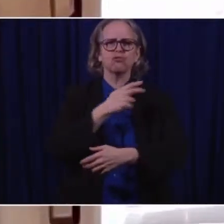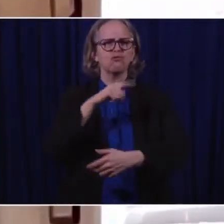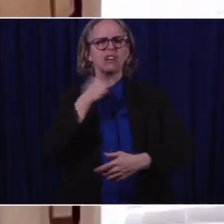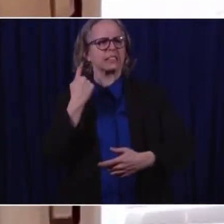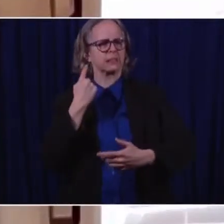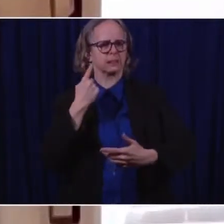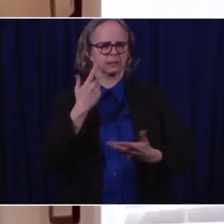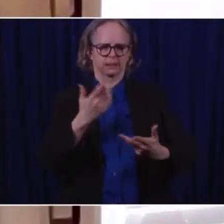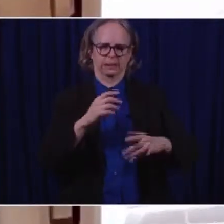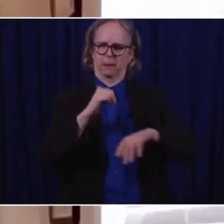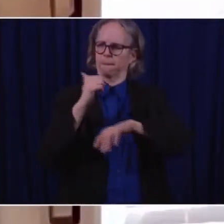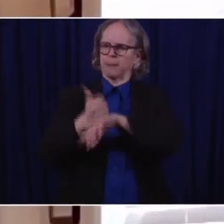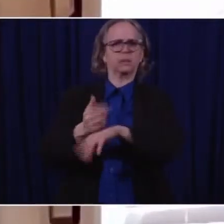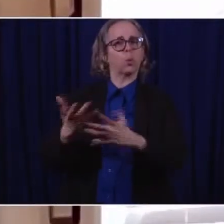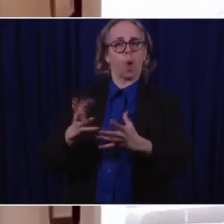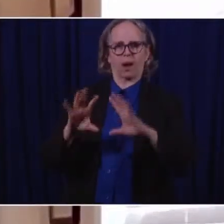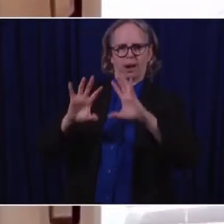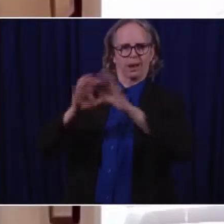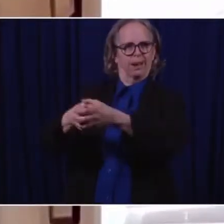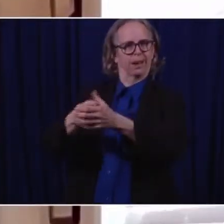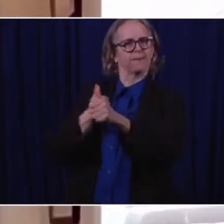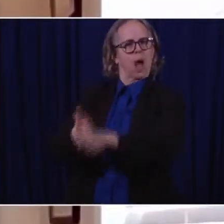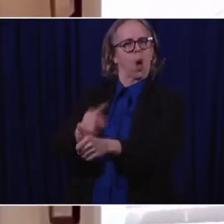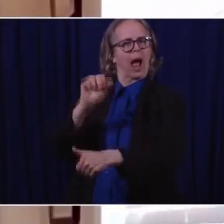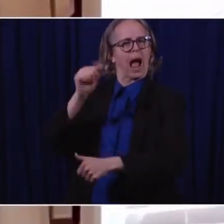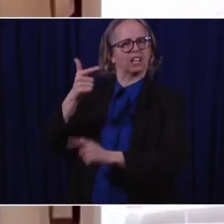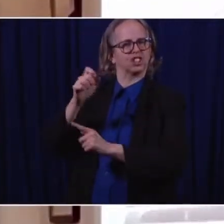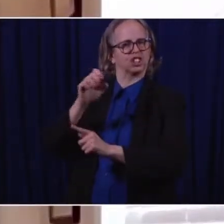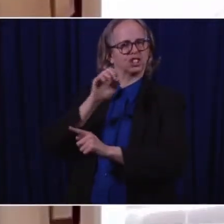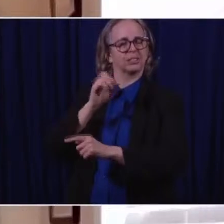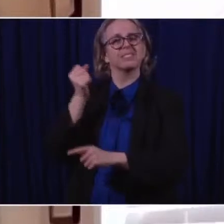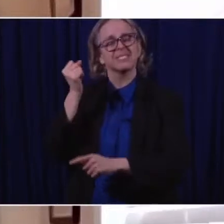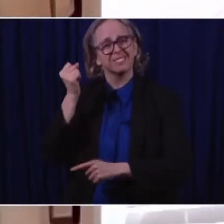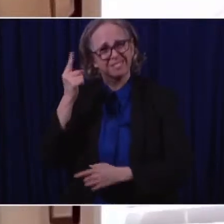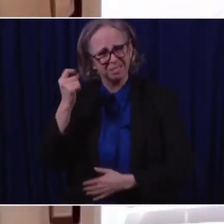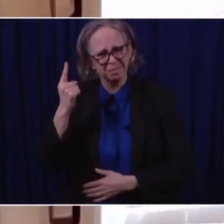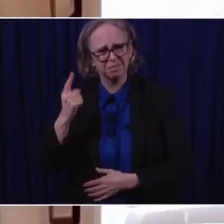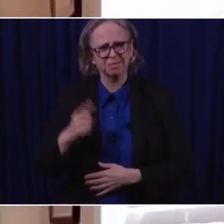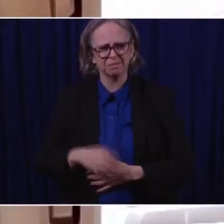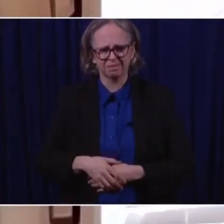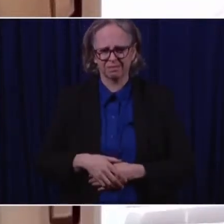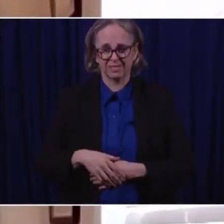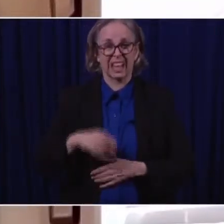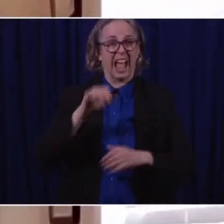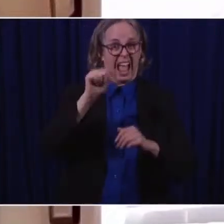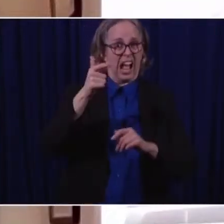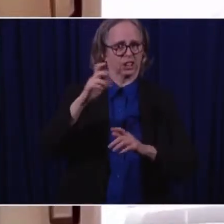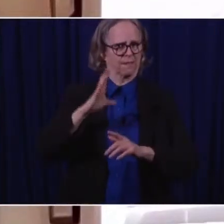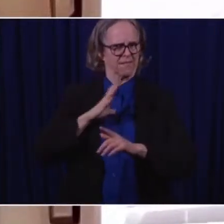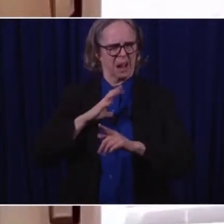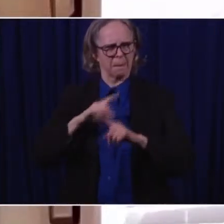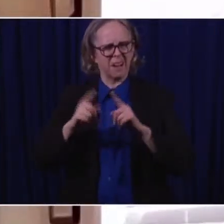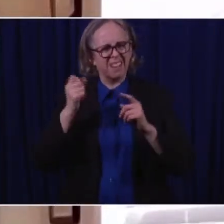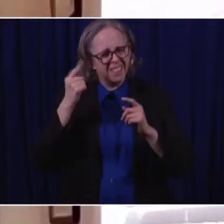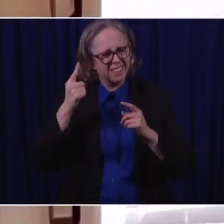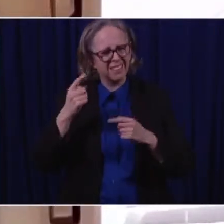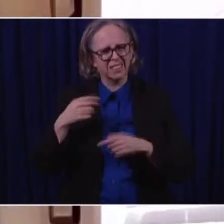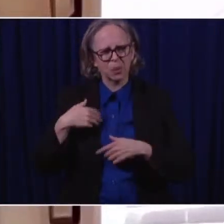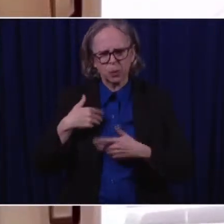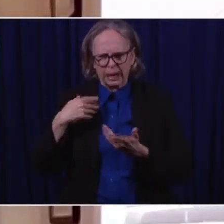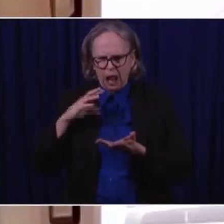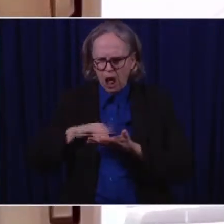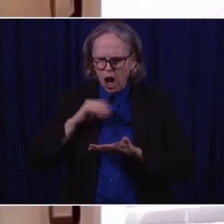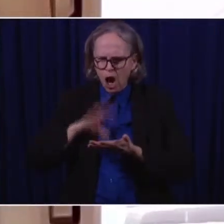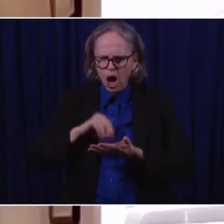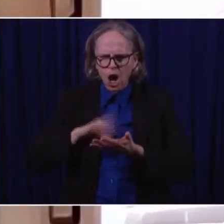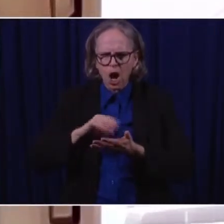or death from COVID-19. But as our understanding of the virus grows, medical science has pointed us